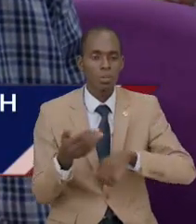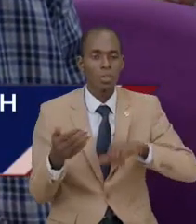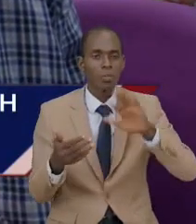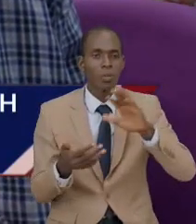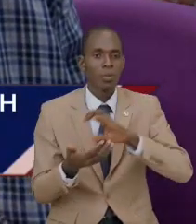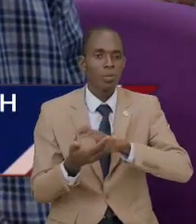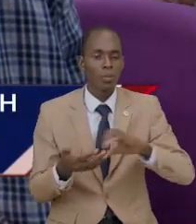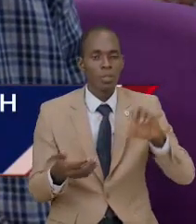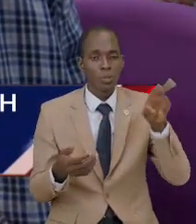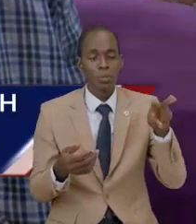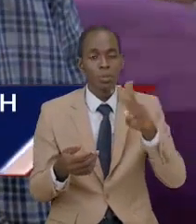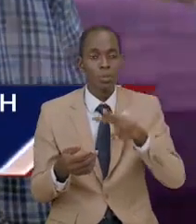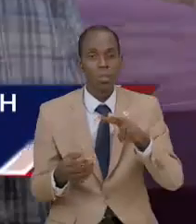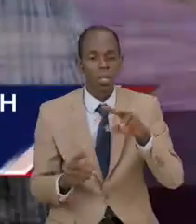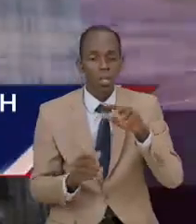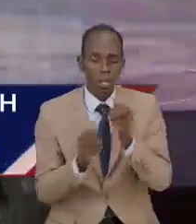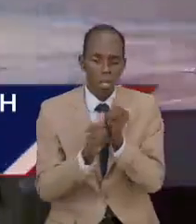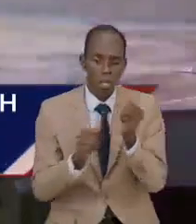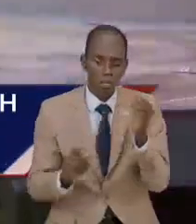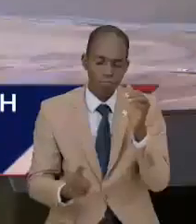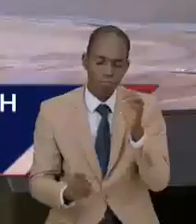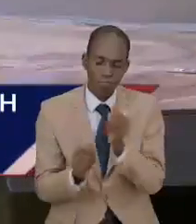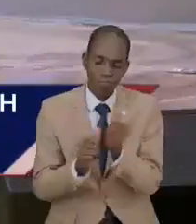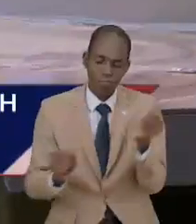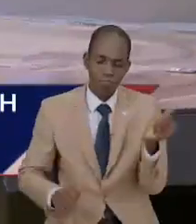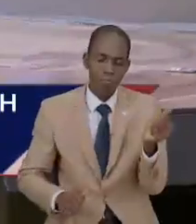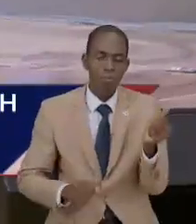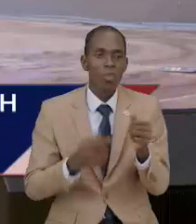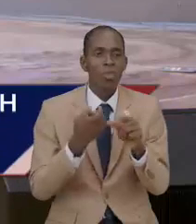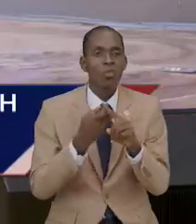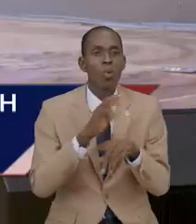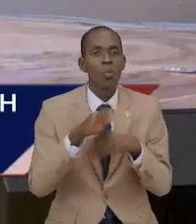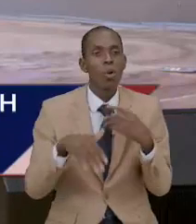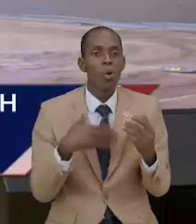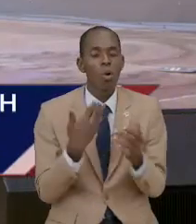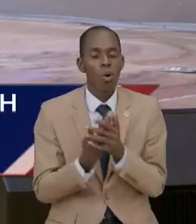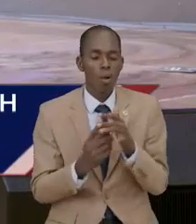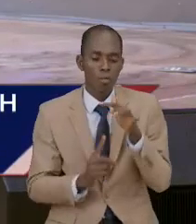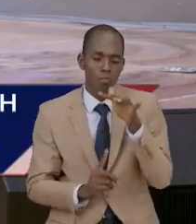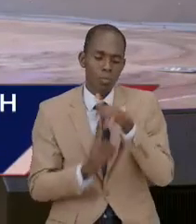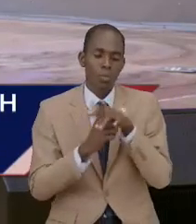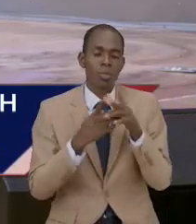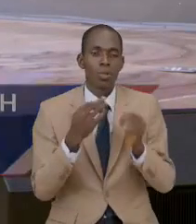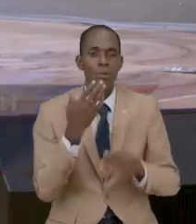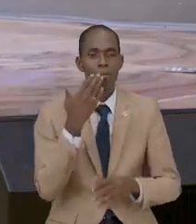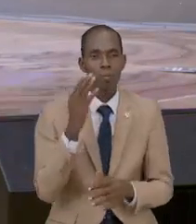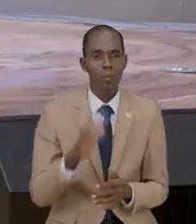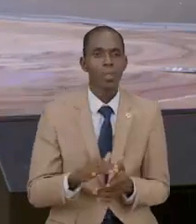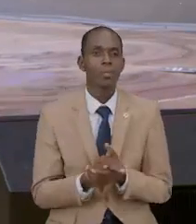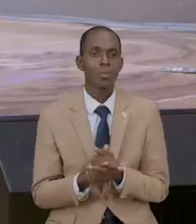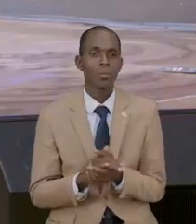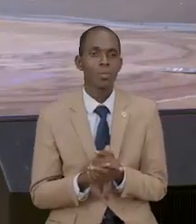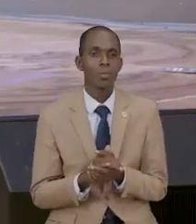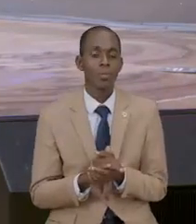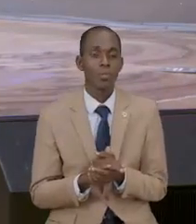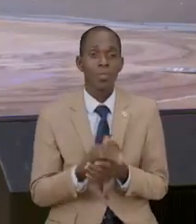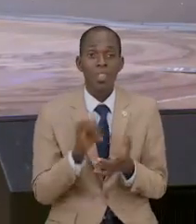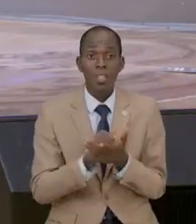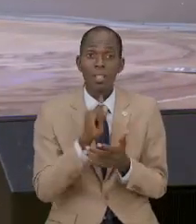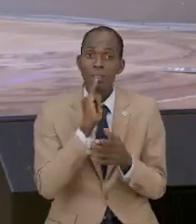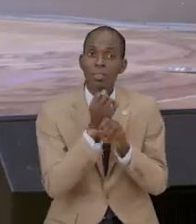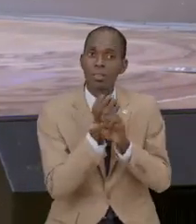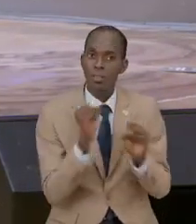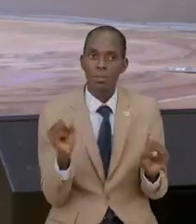verse 22. Abstain from all appearance of evil. That's